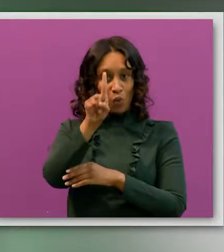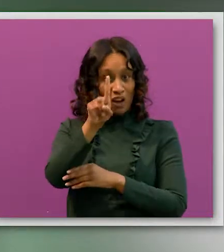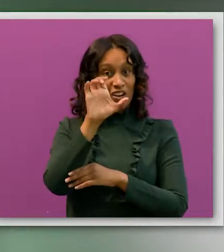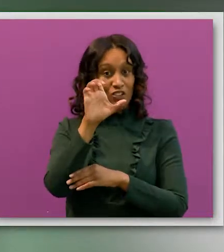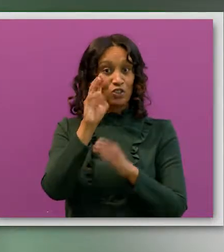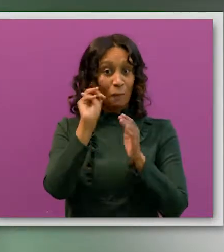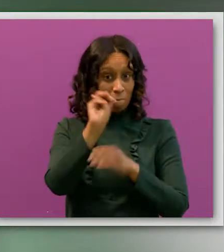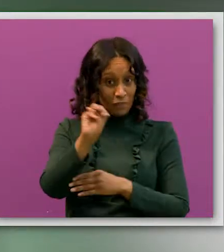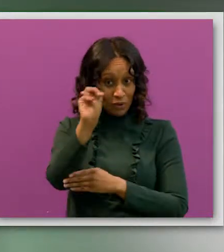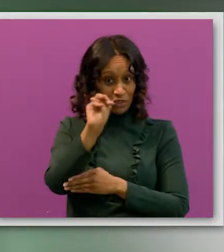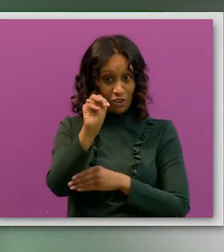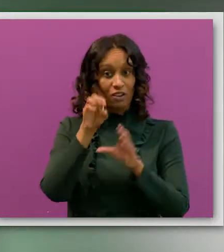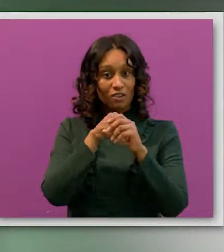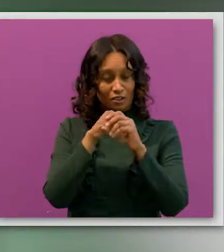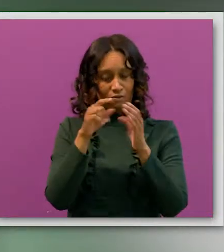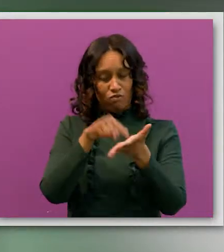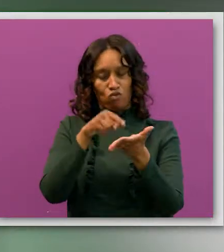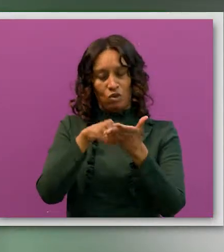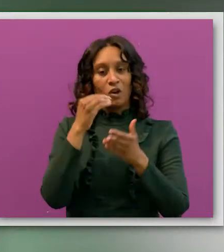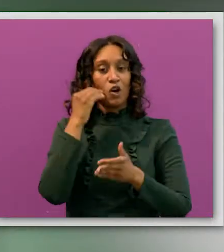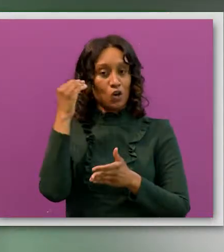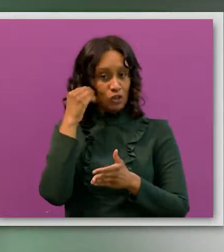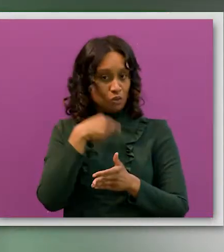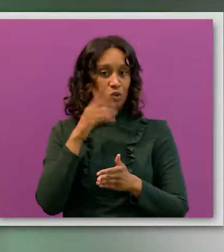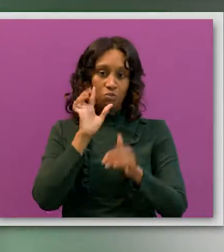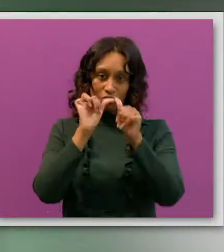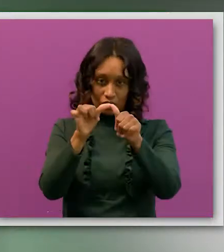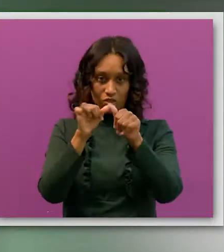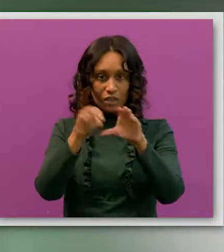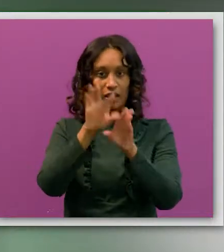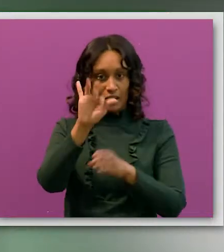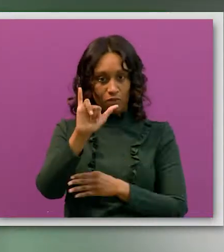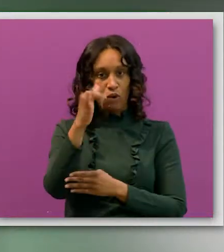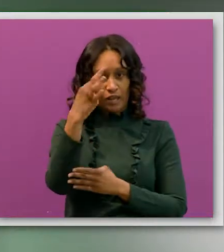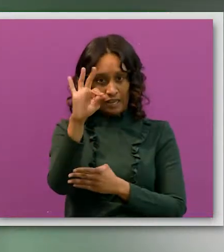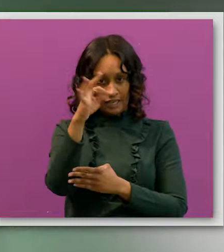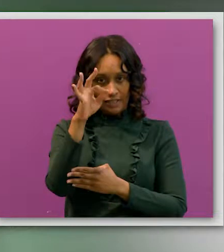million in affordable housing. We will do that again in fiscal year 19.